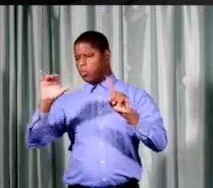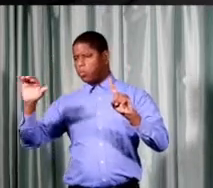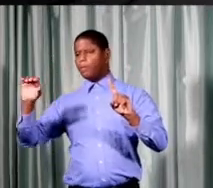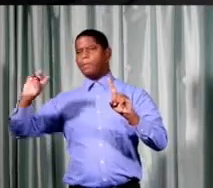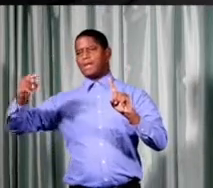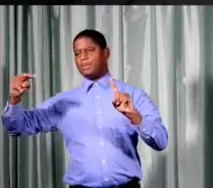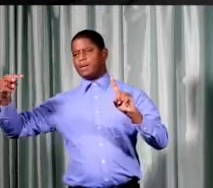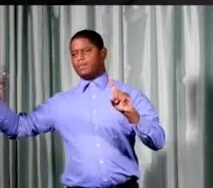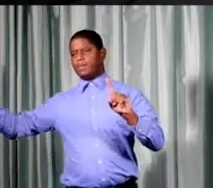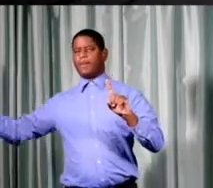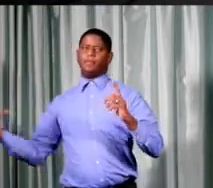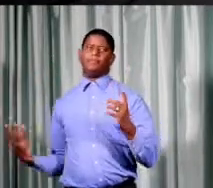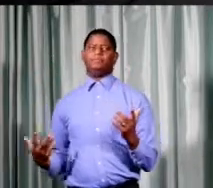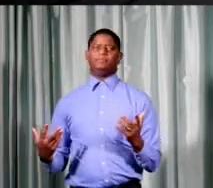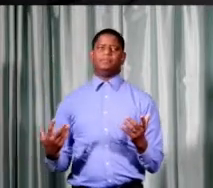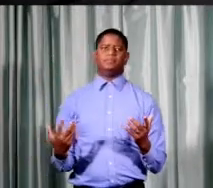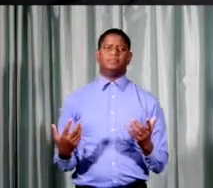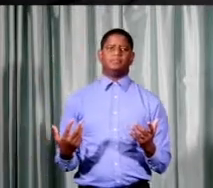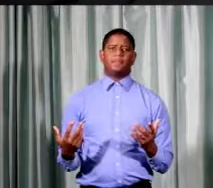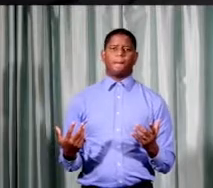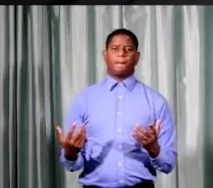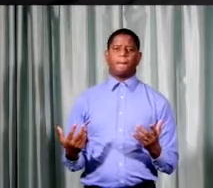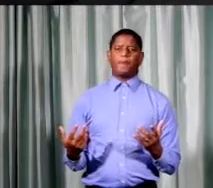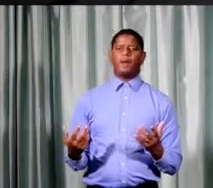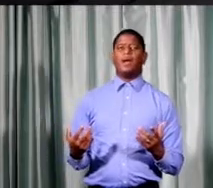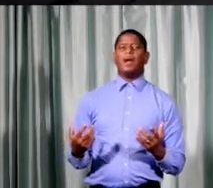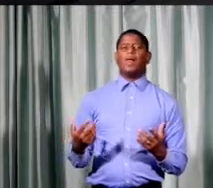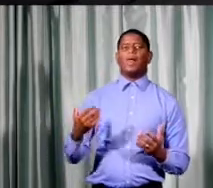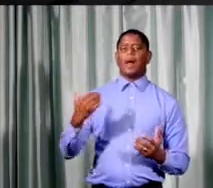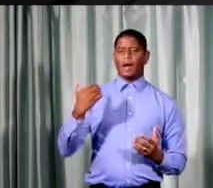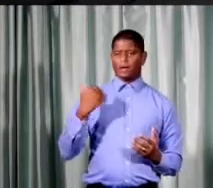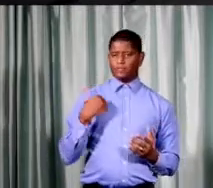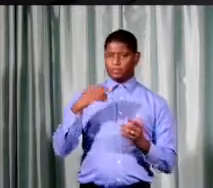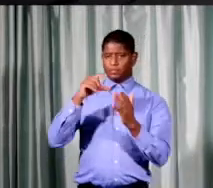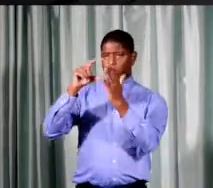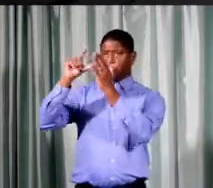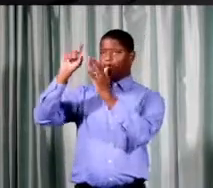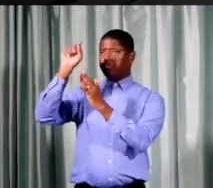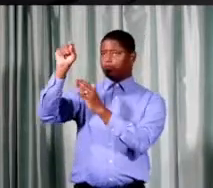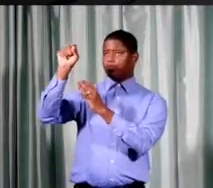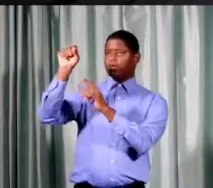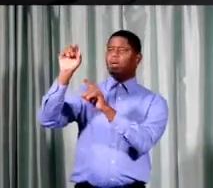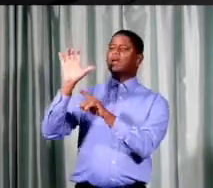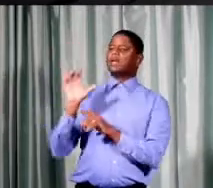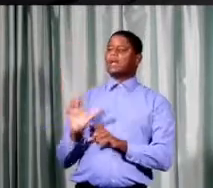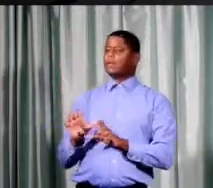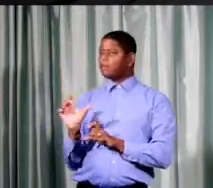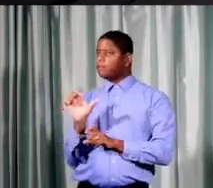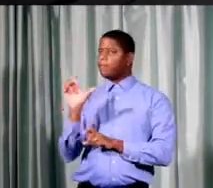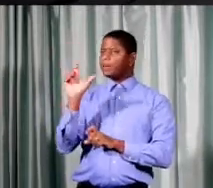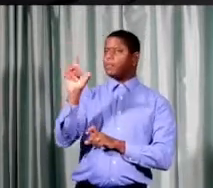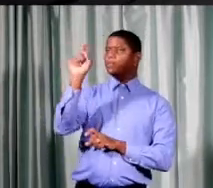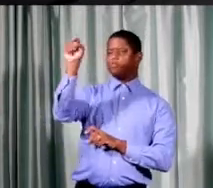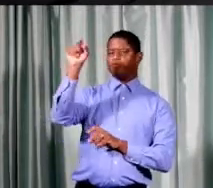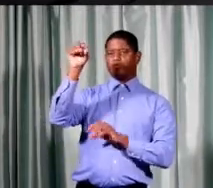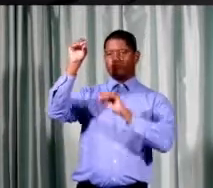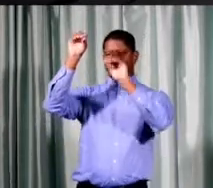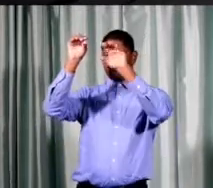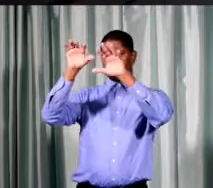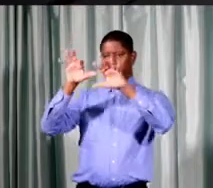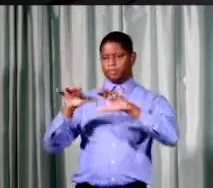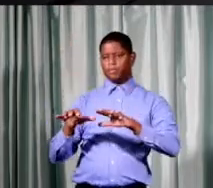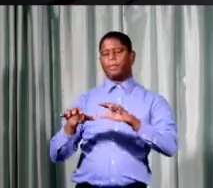report writer. And you press a button, and the balance sheet, income statement, cash flow is